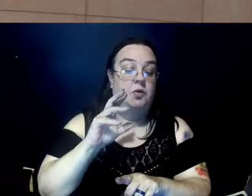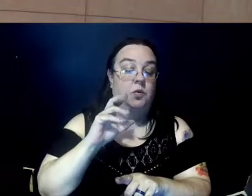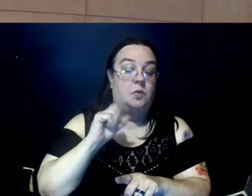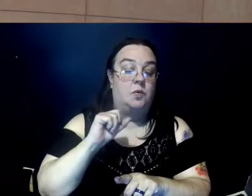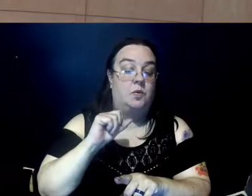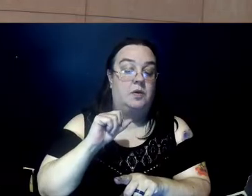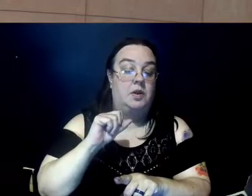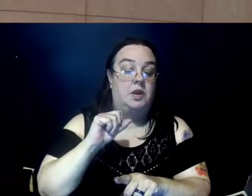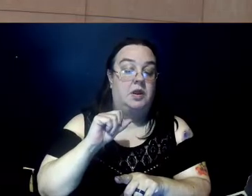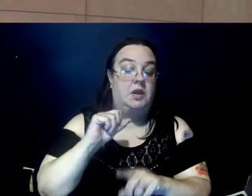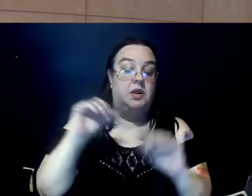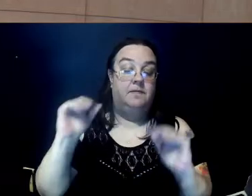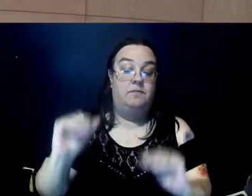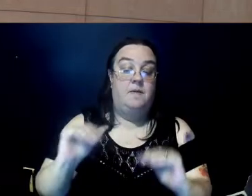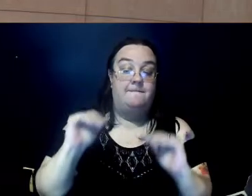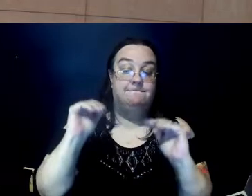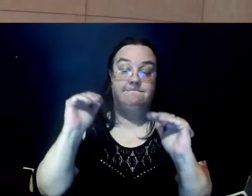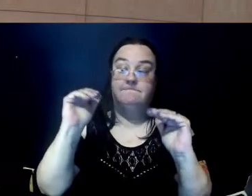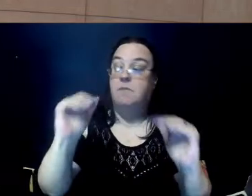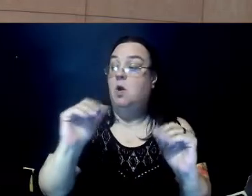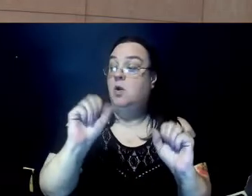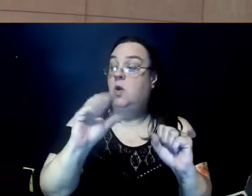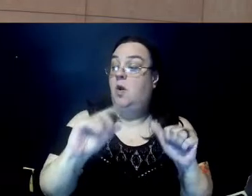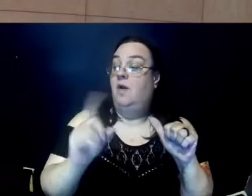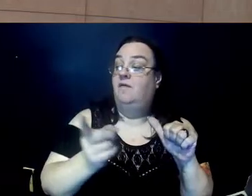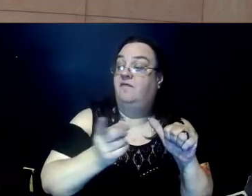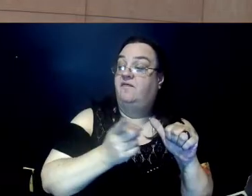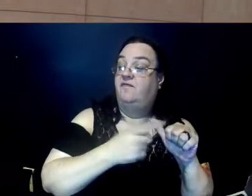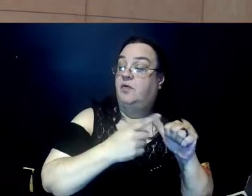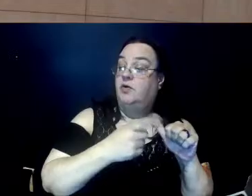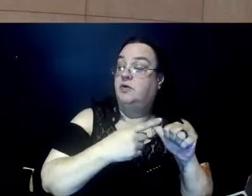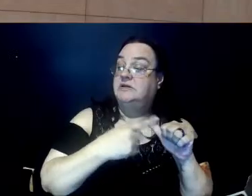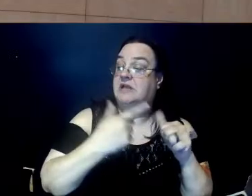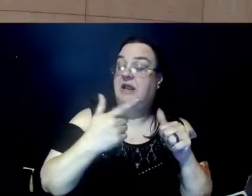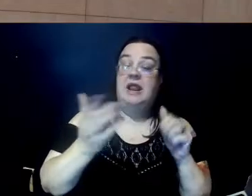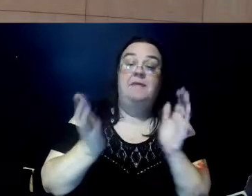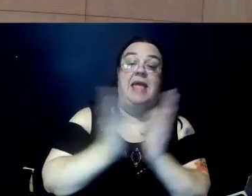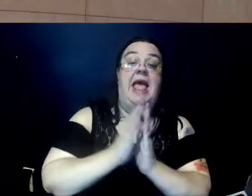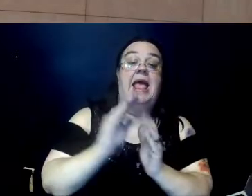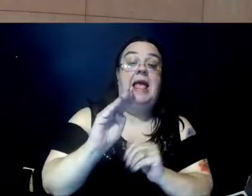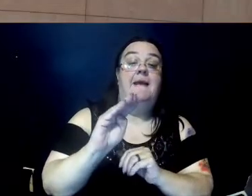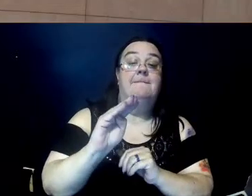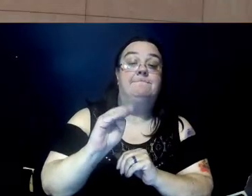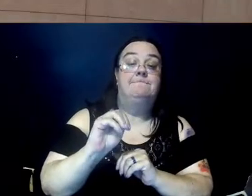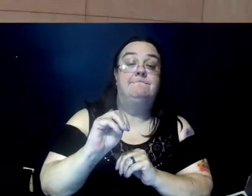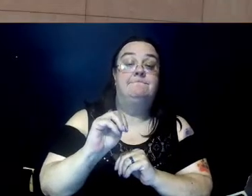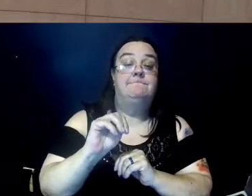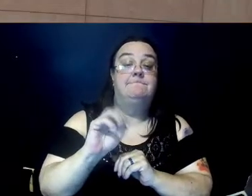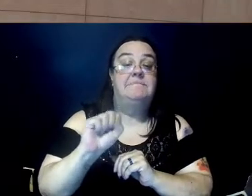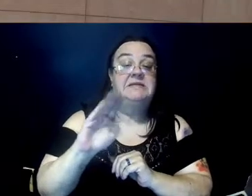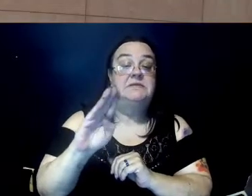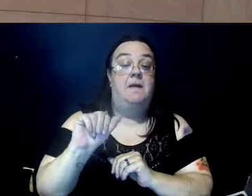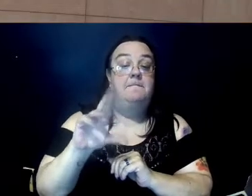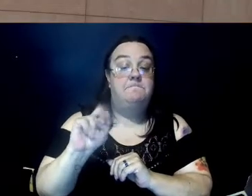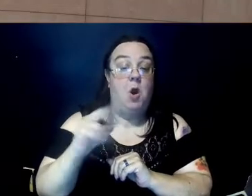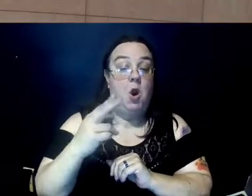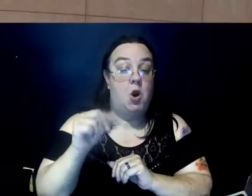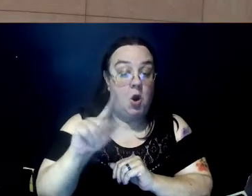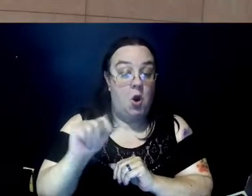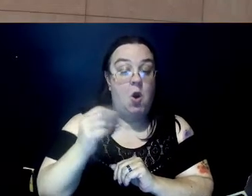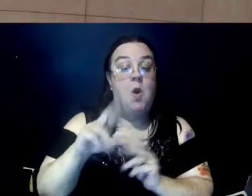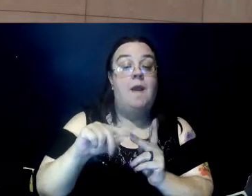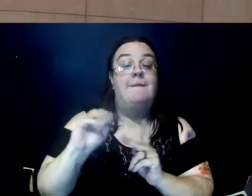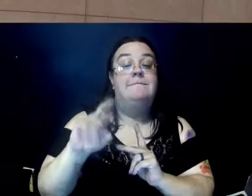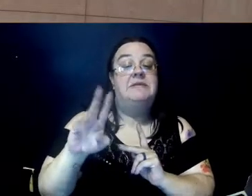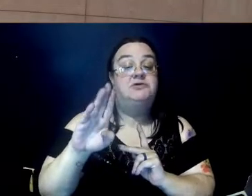So let us first ask if Ms. Barnhart or Mr. Brayman have any comments on the Cheverly